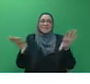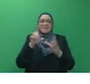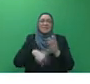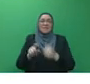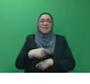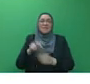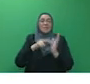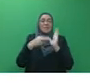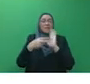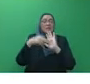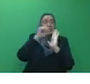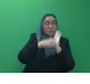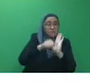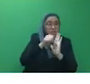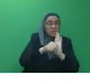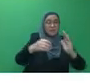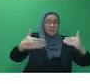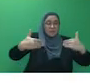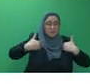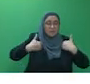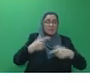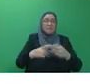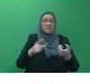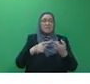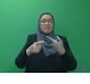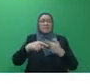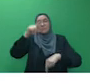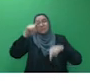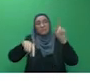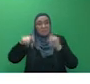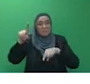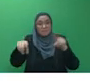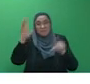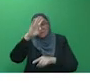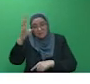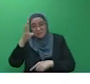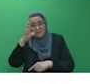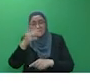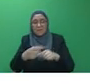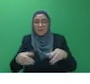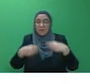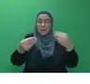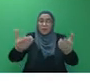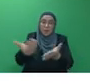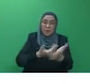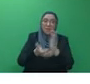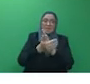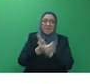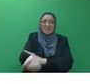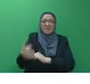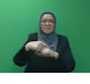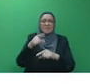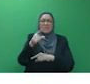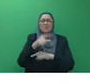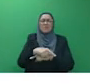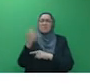are you gonna do this resourcefulness adaptability this has uh actually given you a completely new skill set in being able